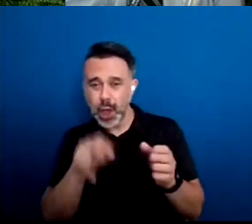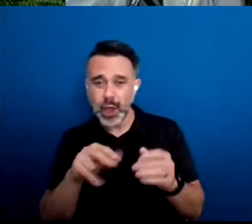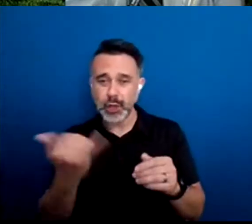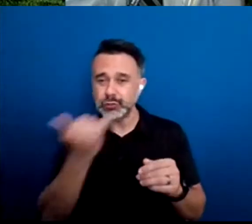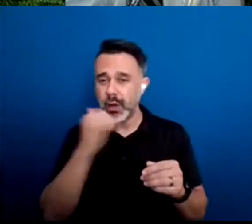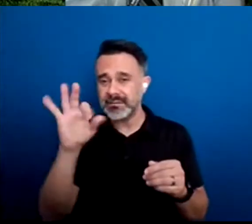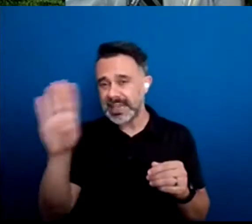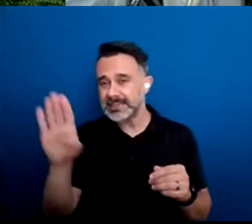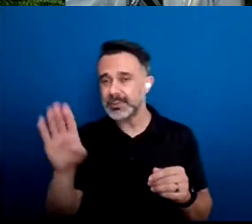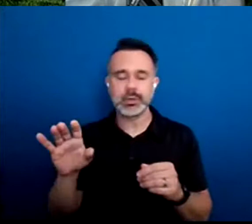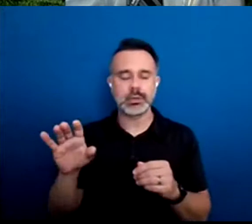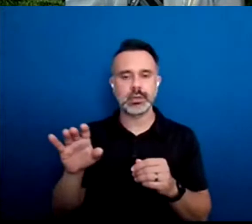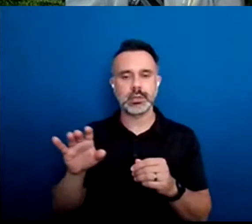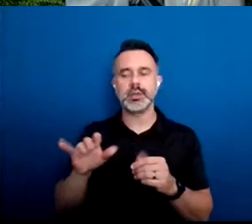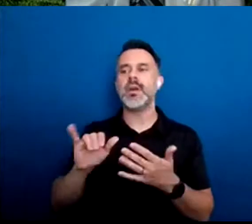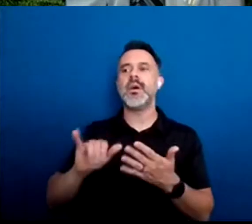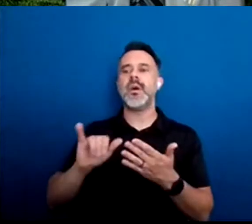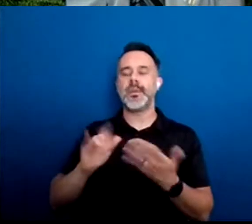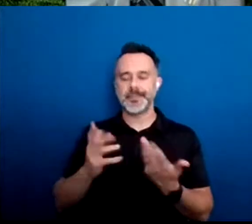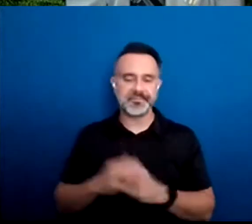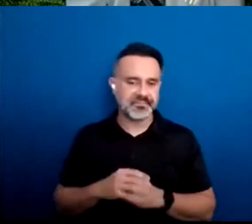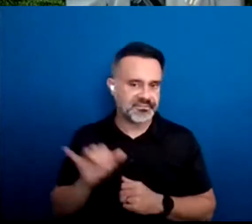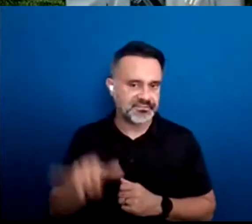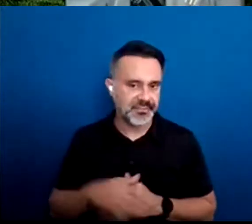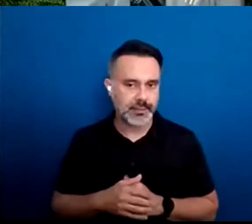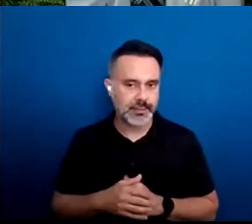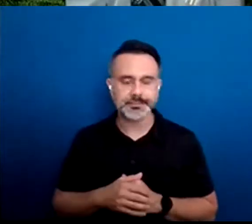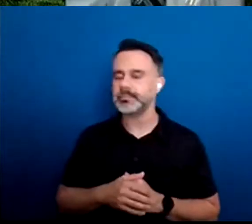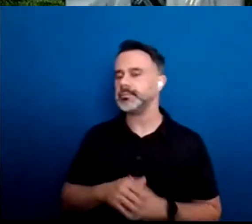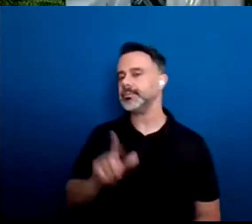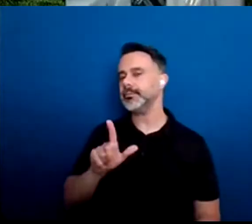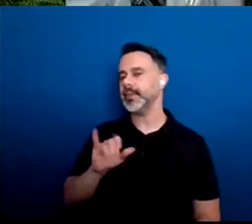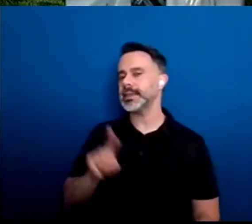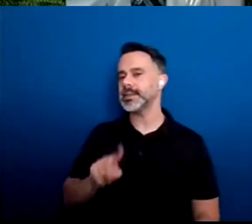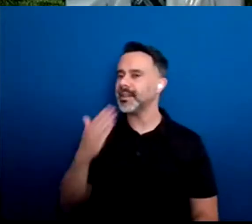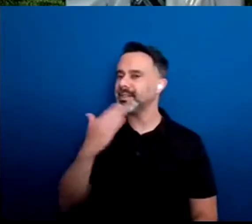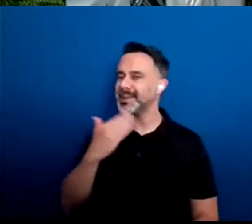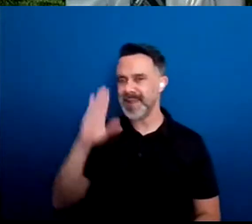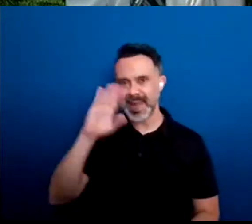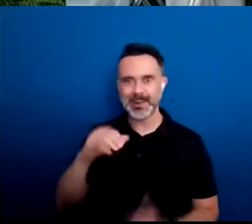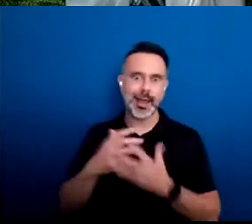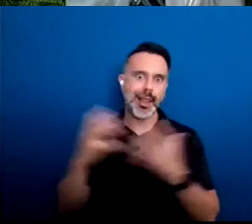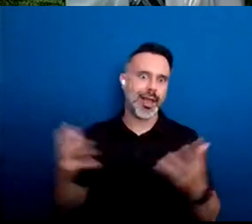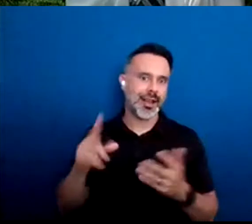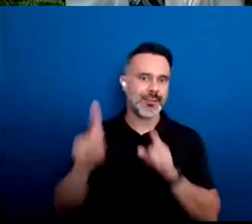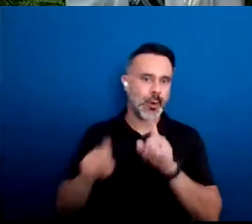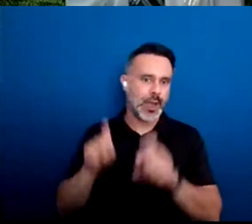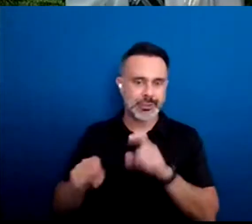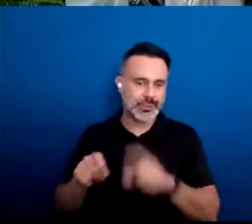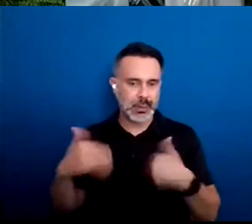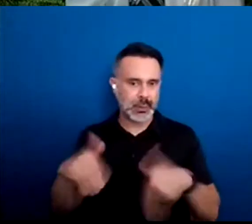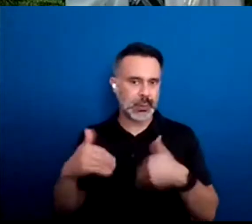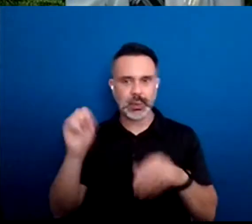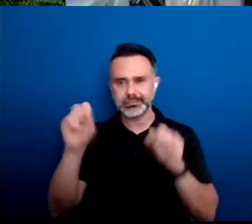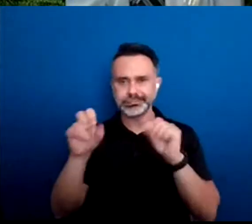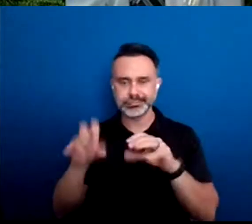All right, thank you, Dr. K. I know those were a lot of questions all in one, so appreciate you breaking them apart and talking about what Sac County Public